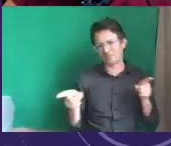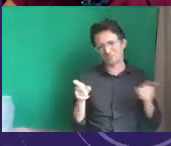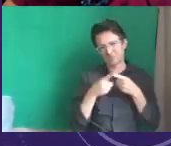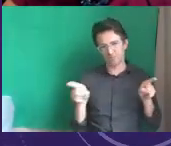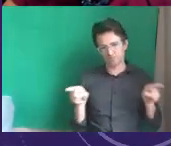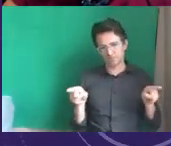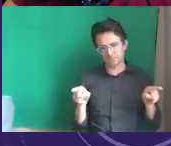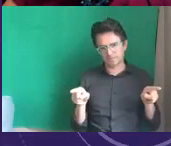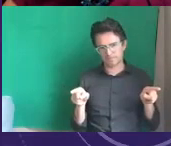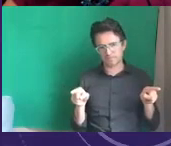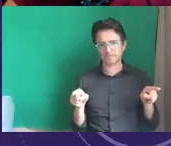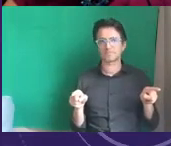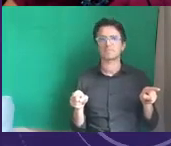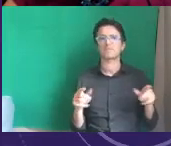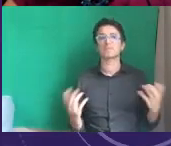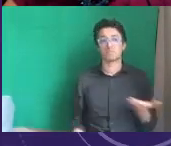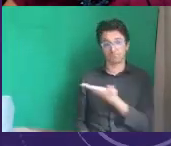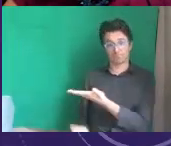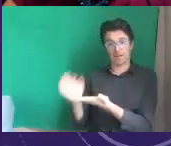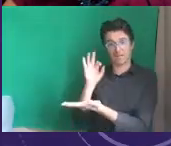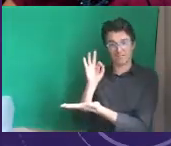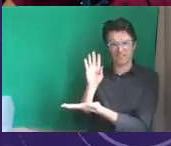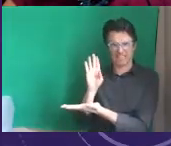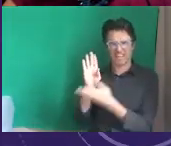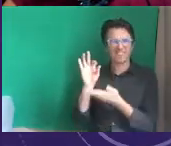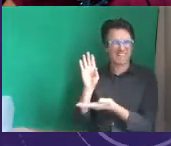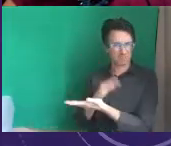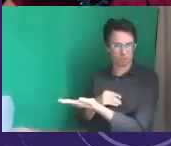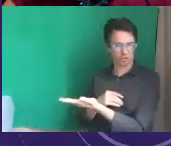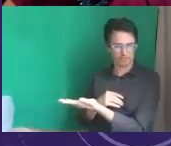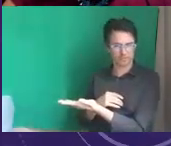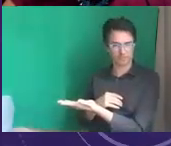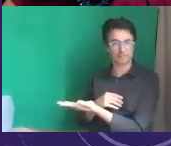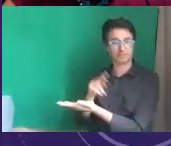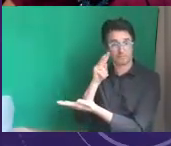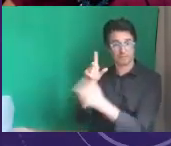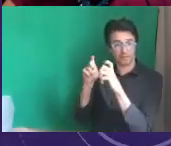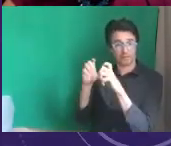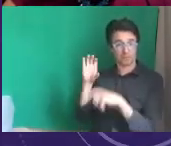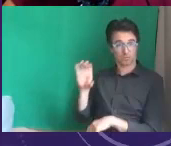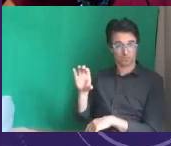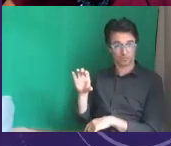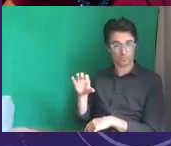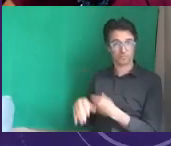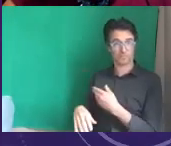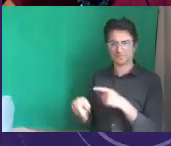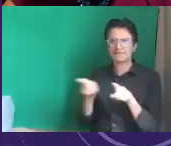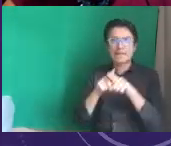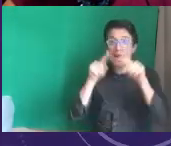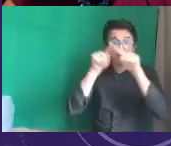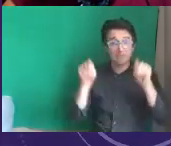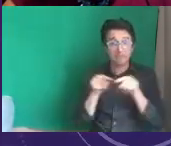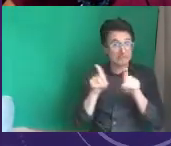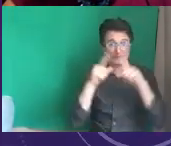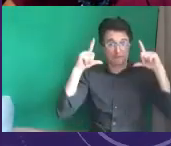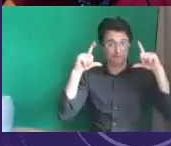post. And then when you upload that photo, you hover your mouse over the image, and when you do so, it